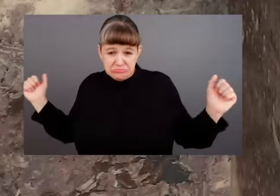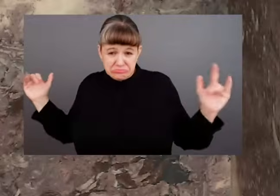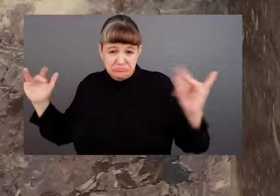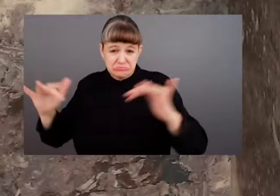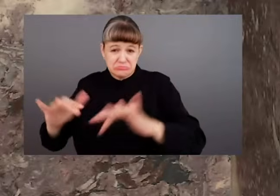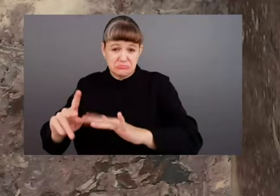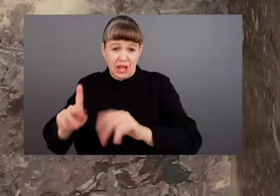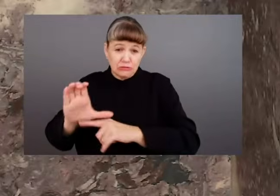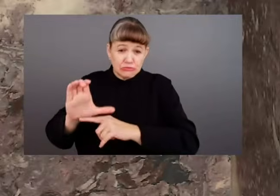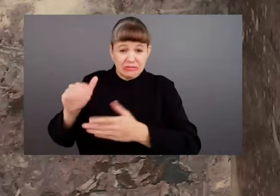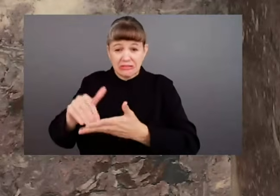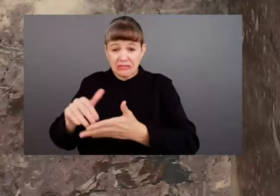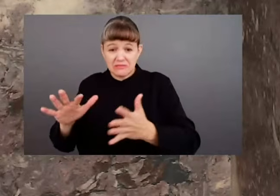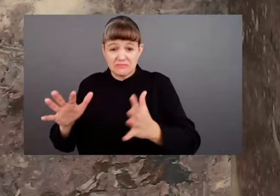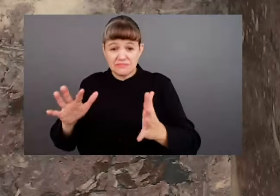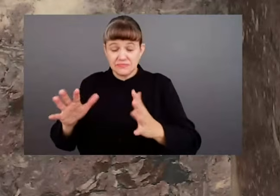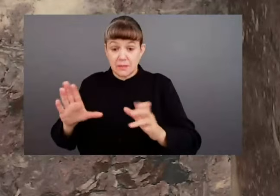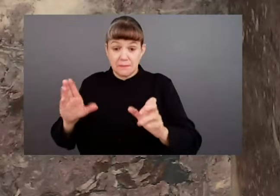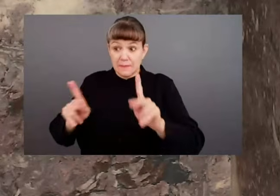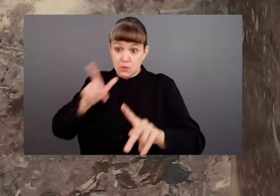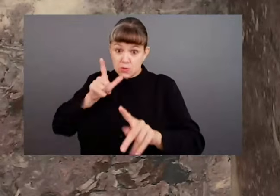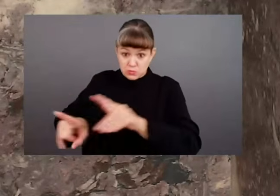policies, yes or no?